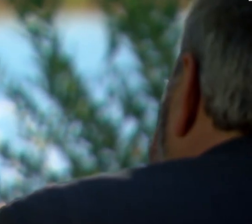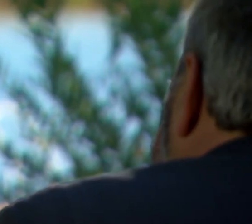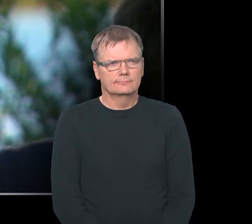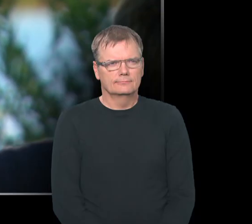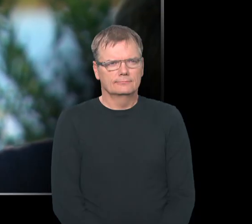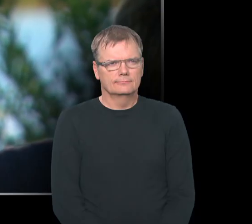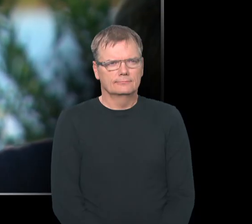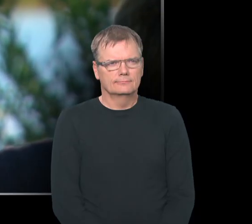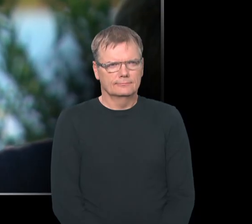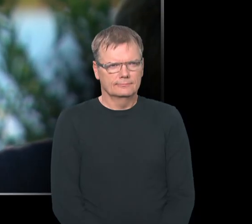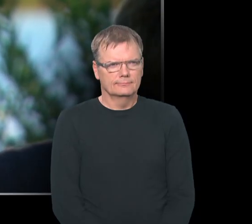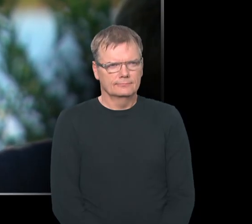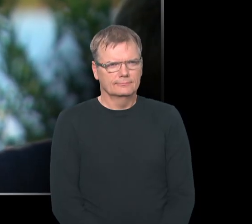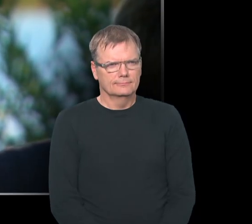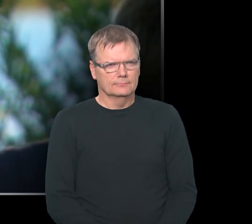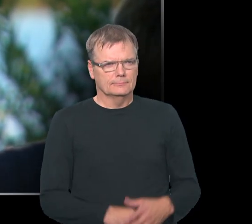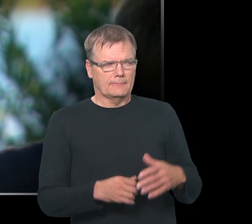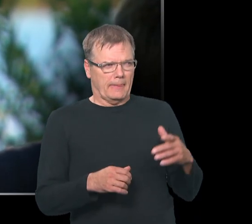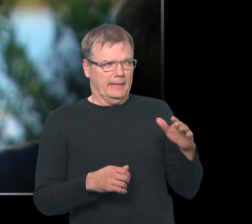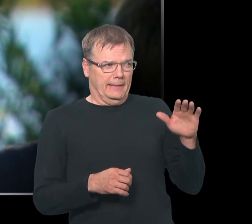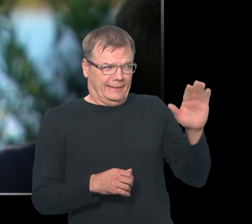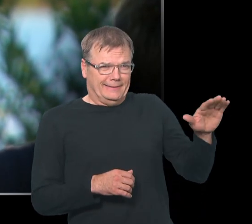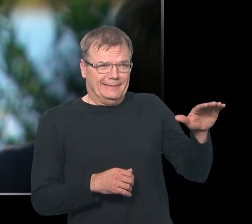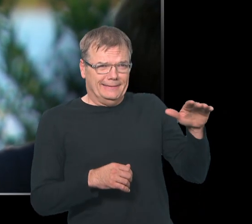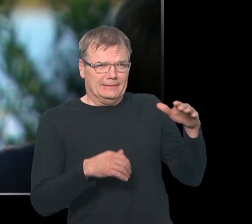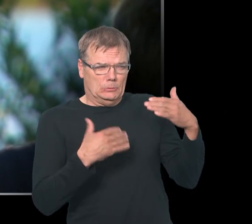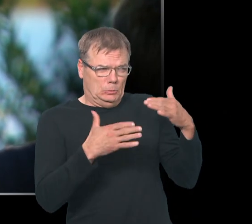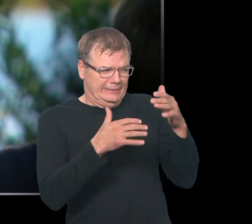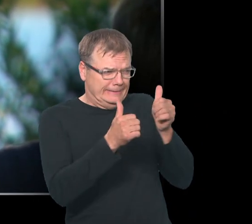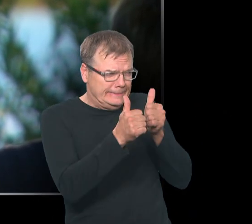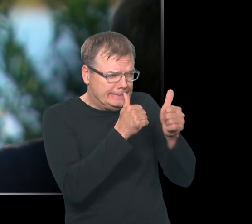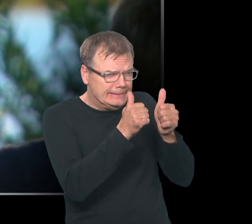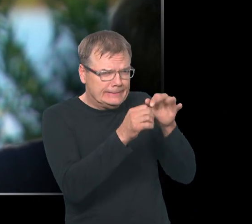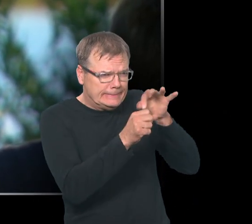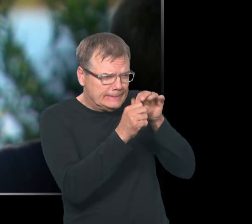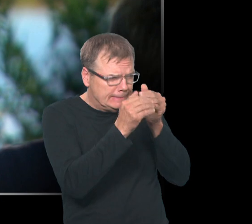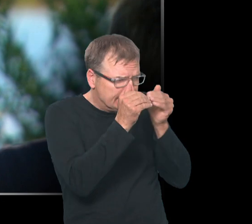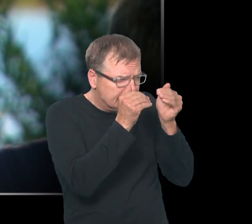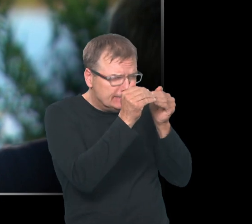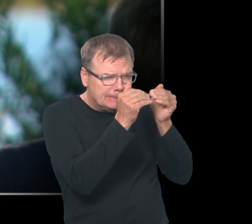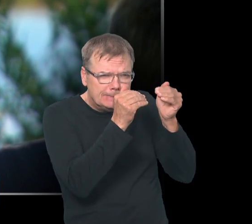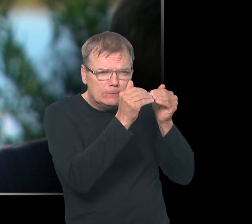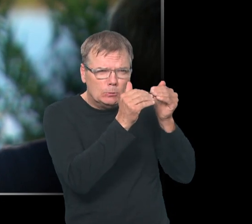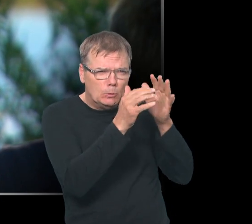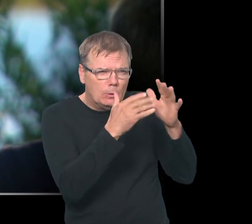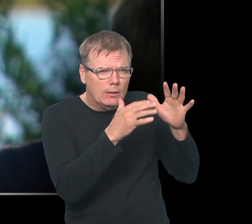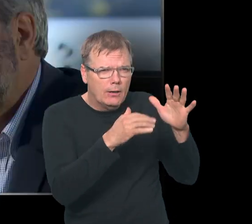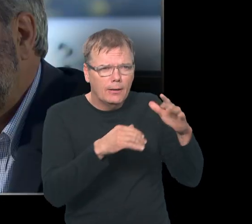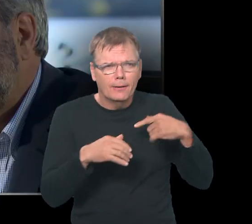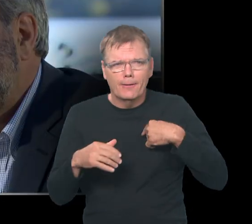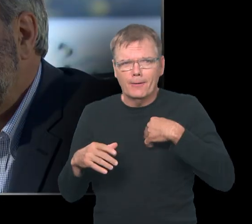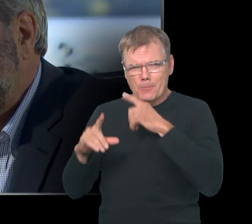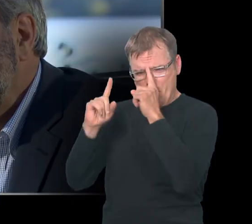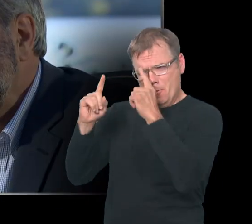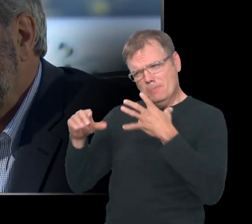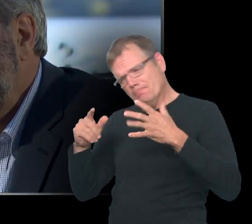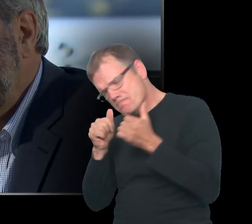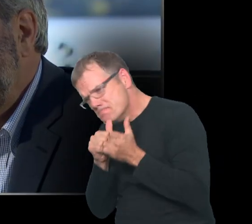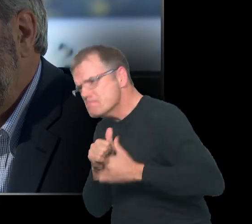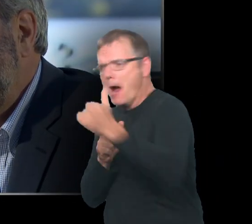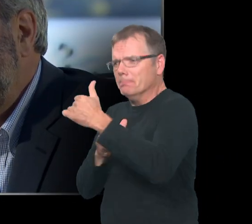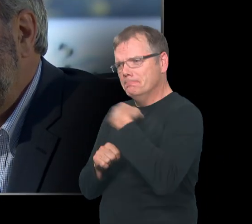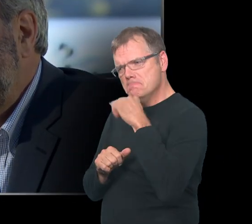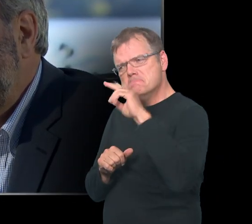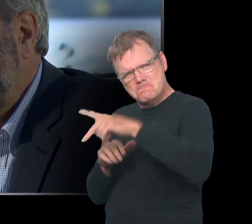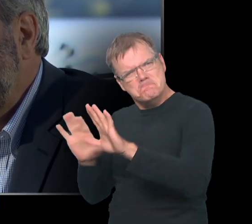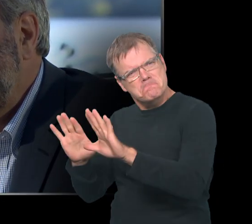Every indication so far is this is going to be an incredibly close election. Now, there's still a long way to go. I'm hoping to make it less close.